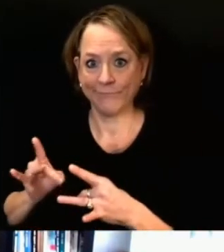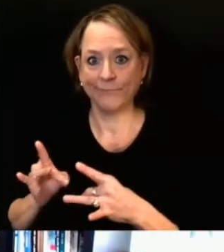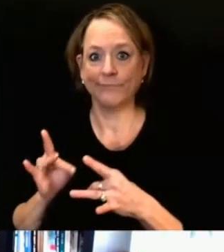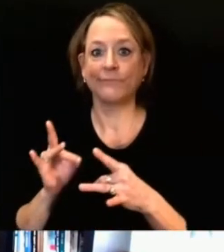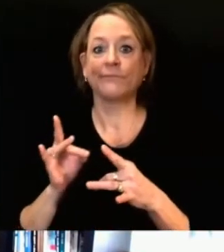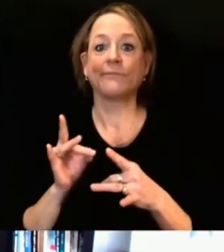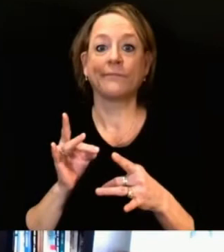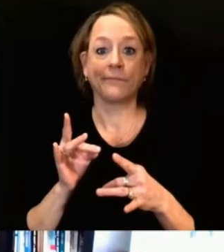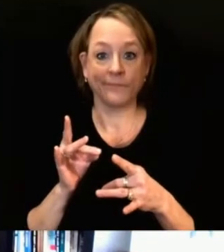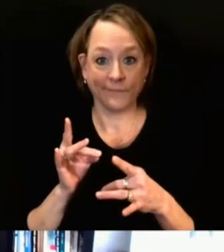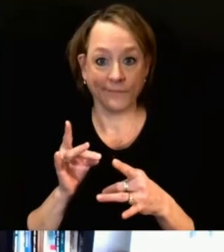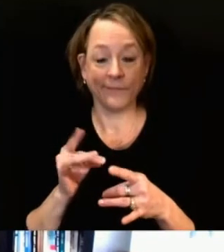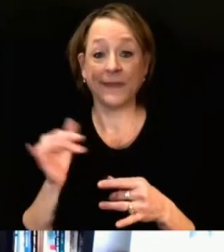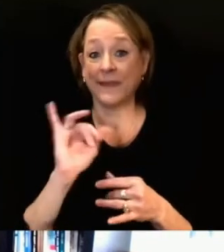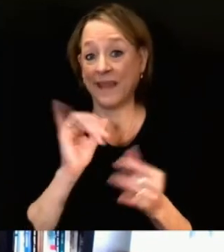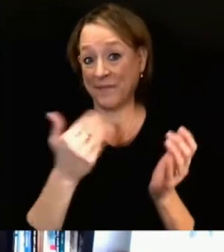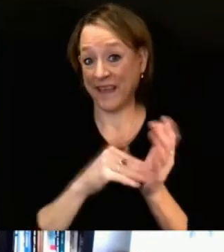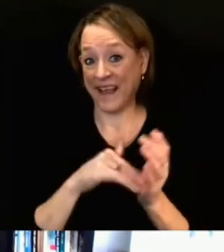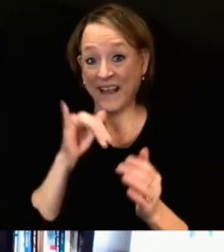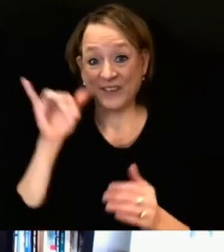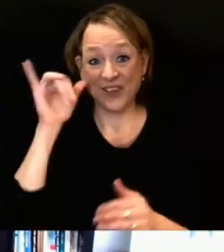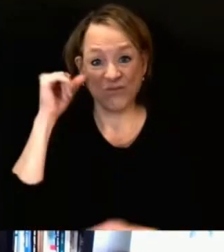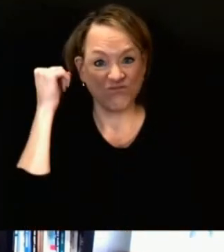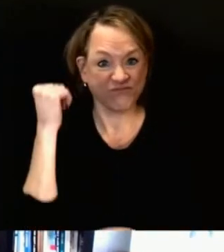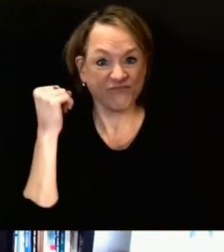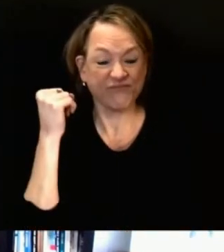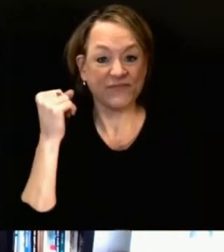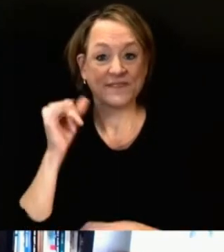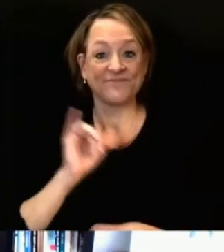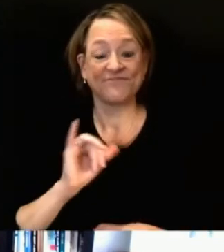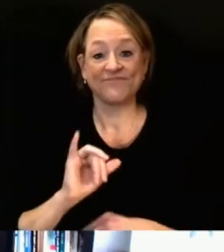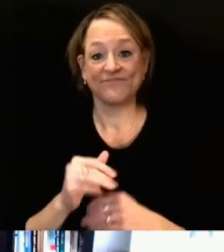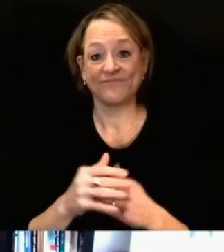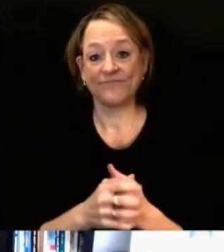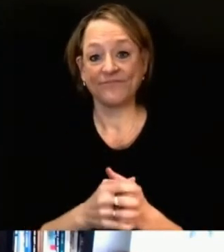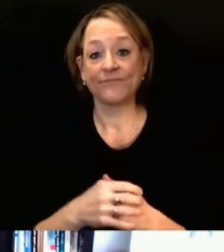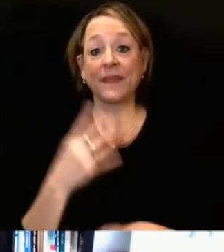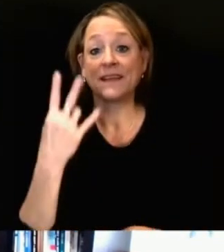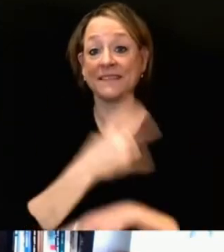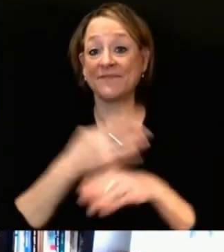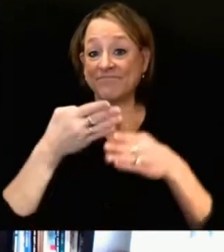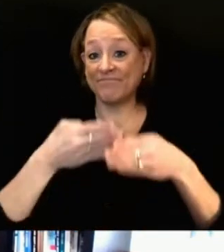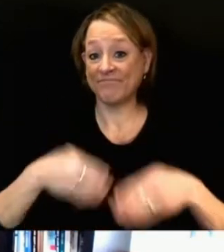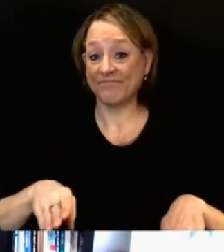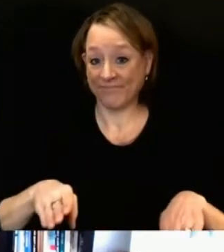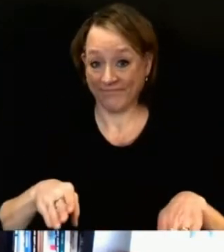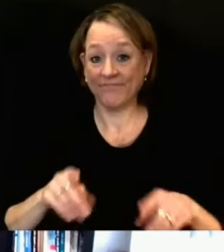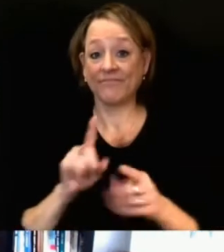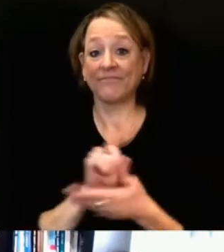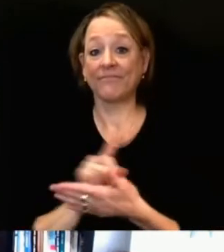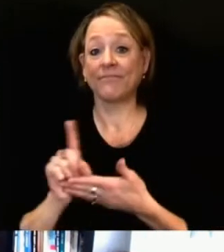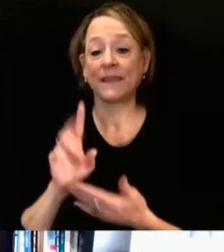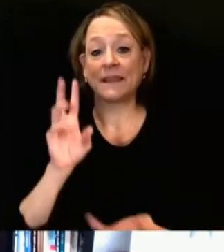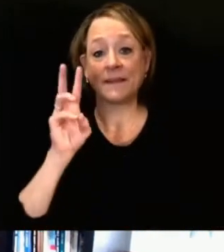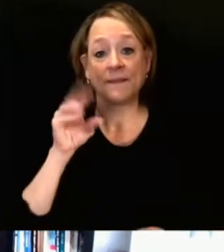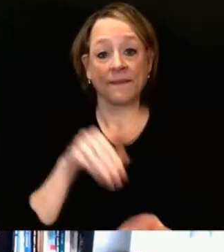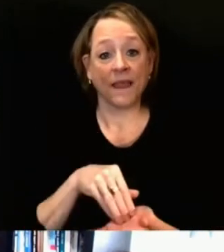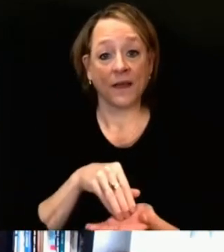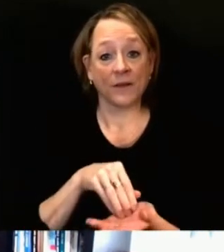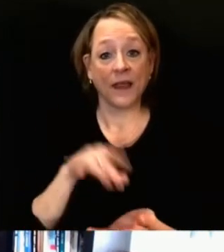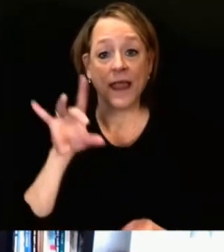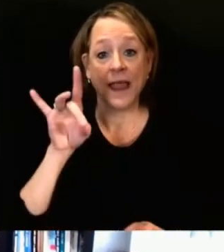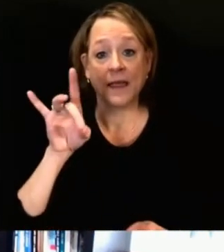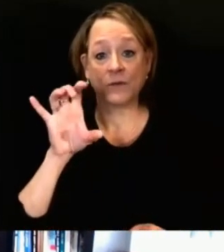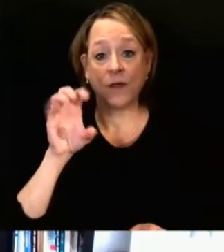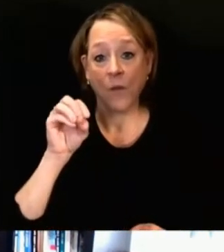cases is 6,808. An increase of 85% since last month and over